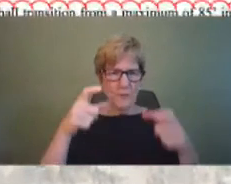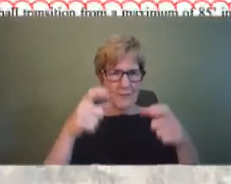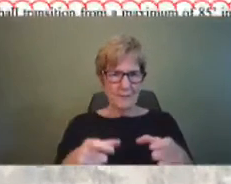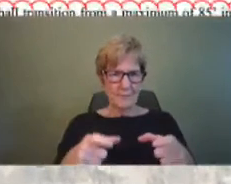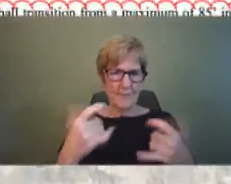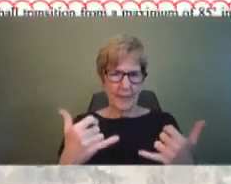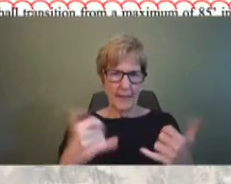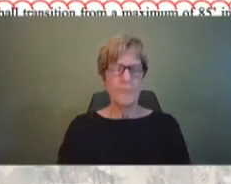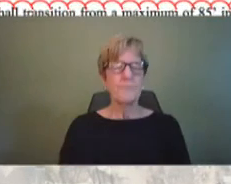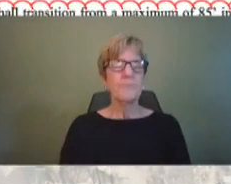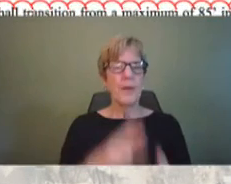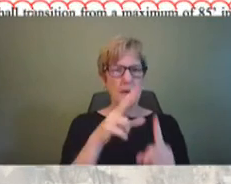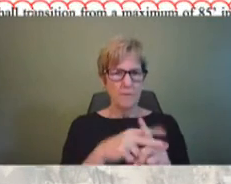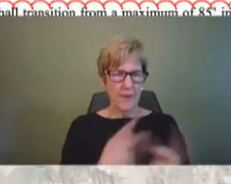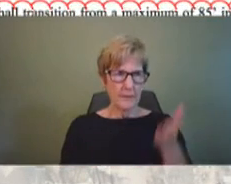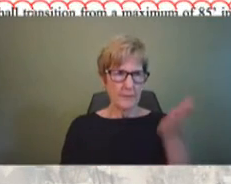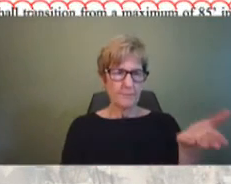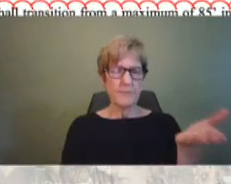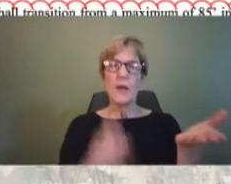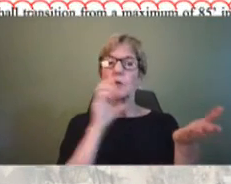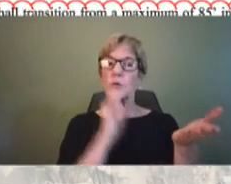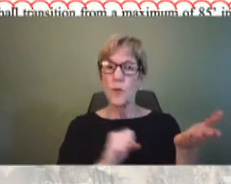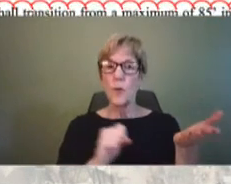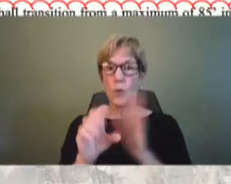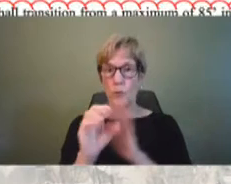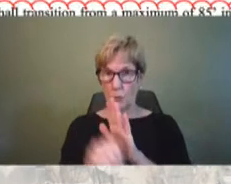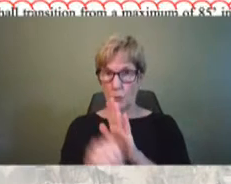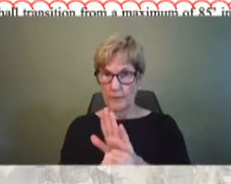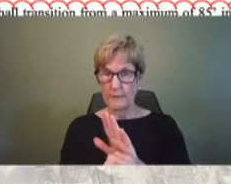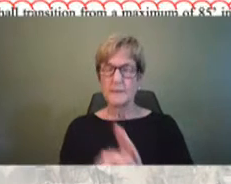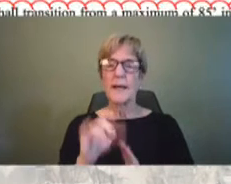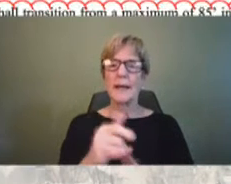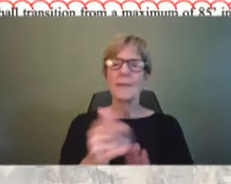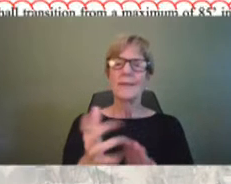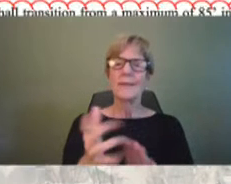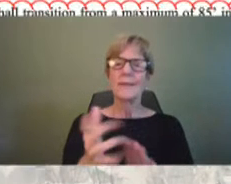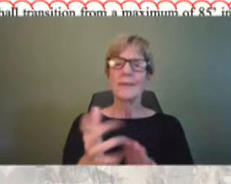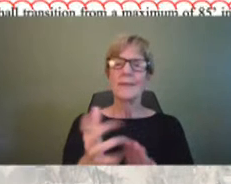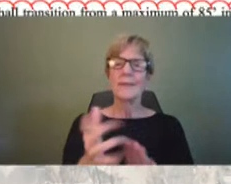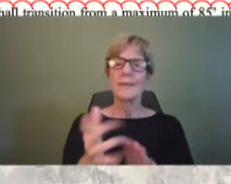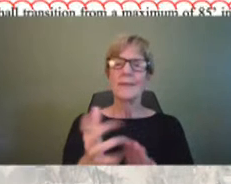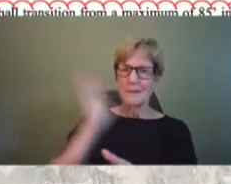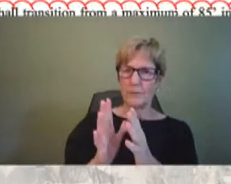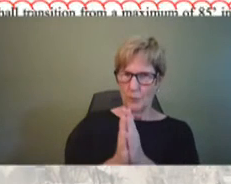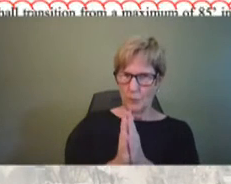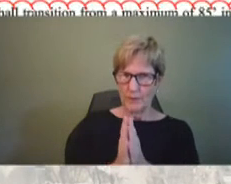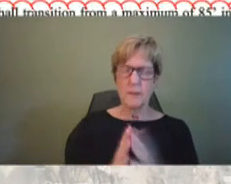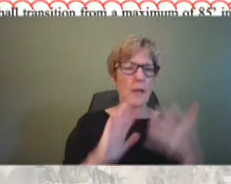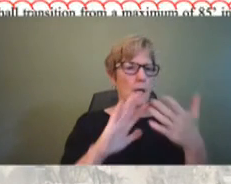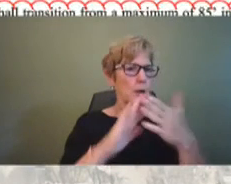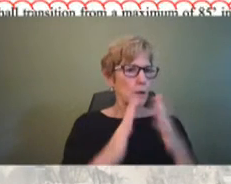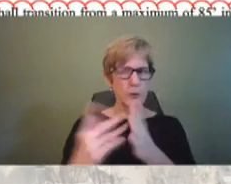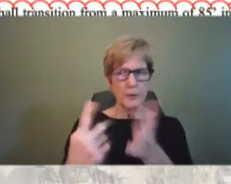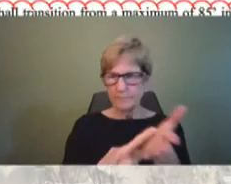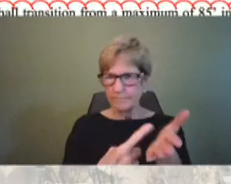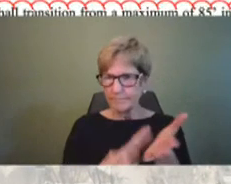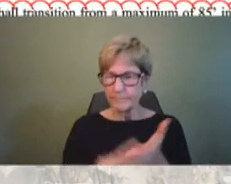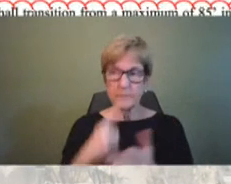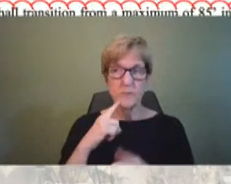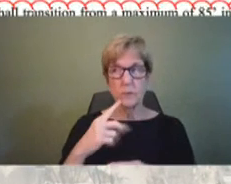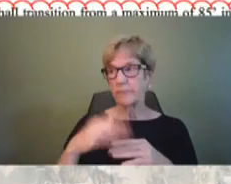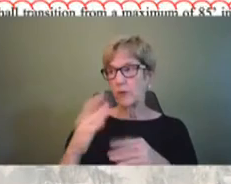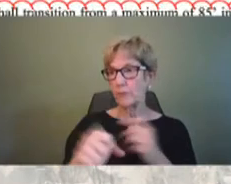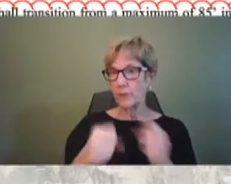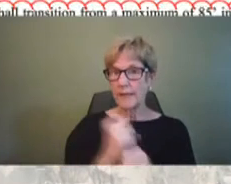filed that under the old ordinance this is a look at that prior request we have had Community engagement basically for over a year to talk